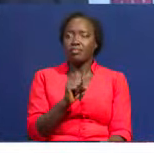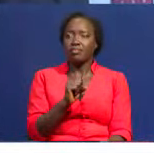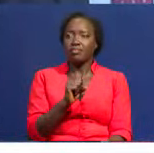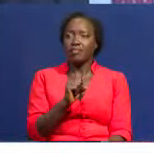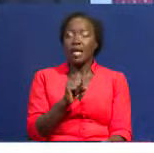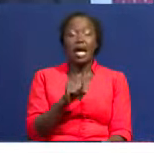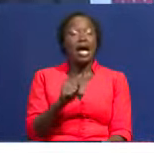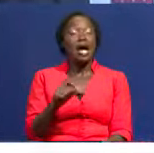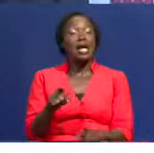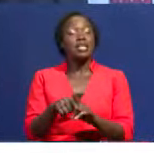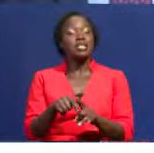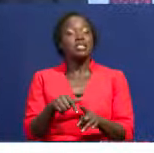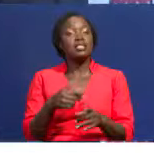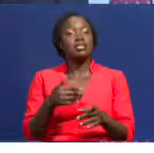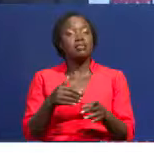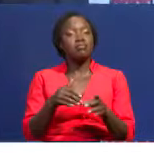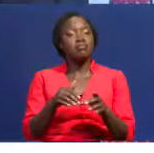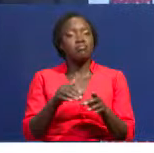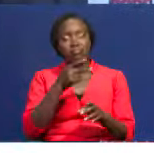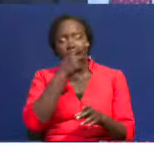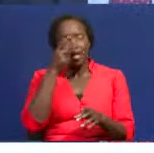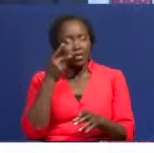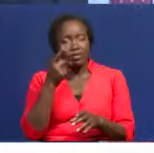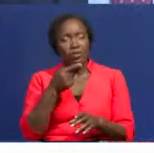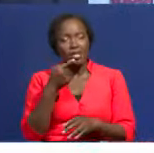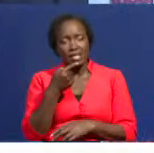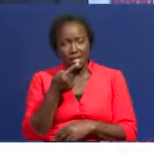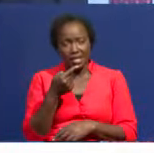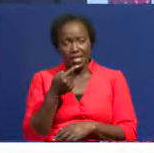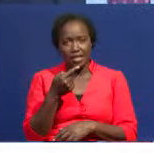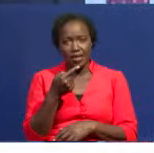As my colleague Stephen Kalonzo Musyoka said,